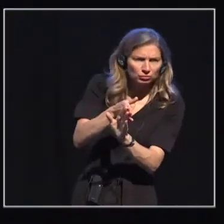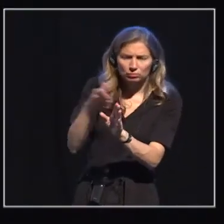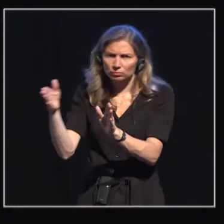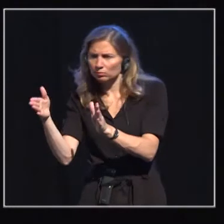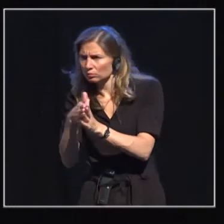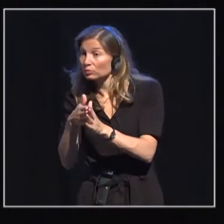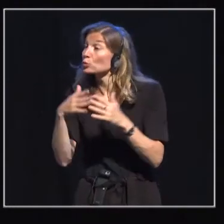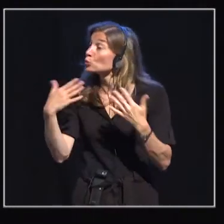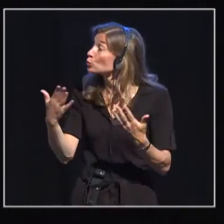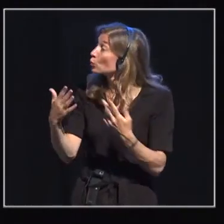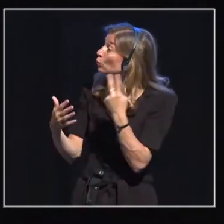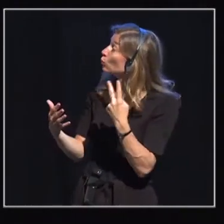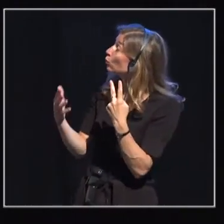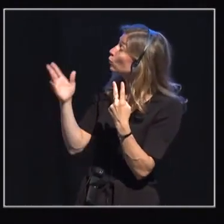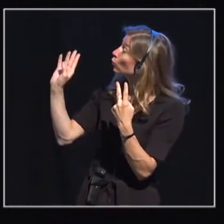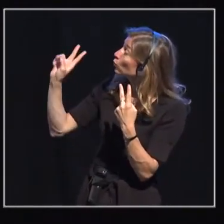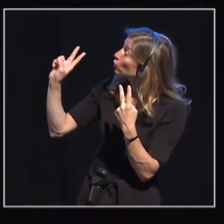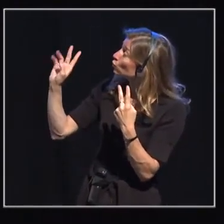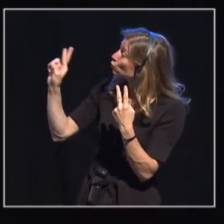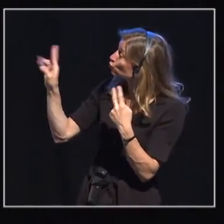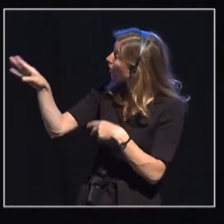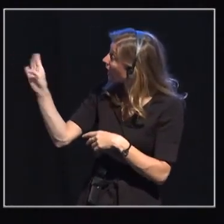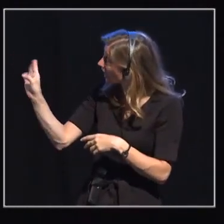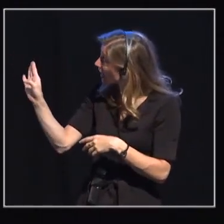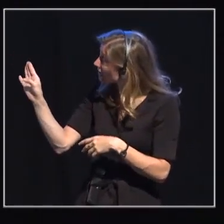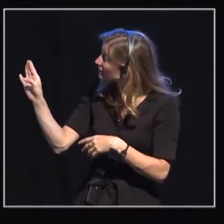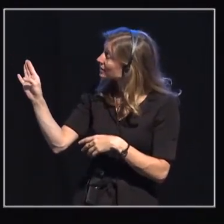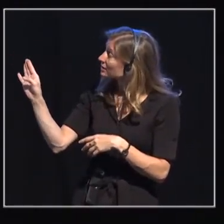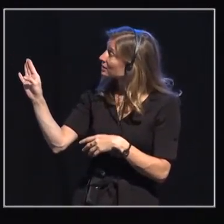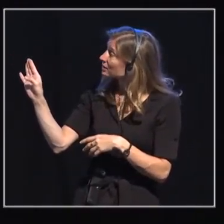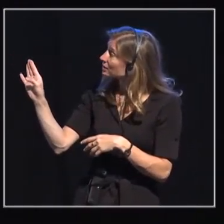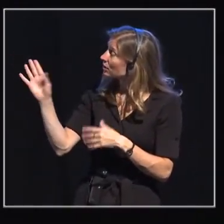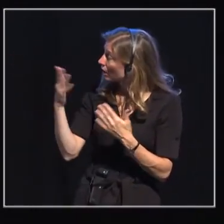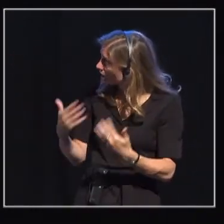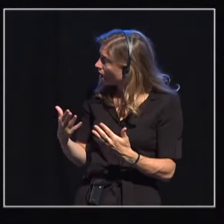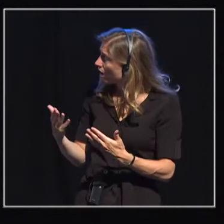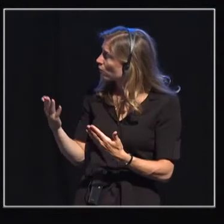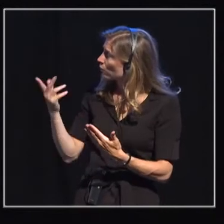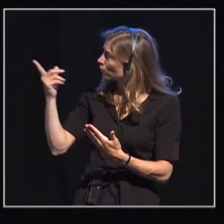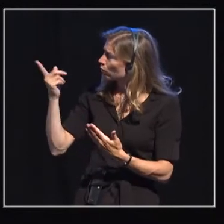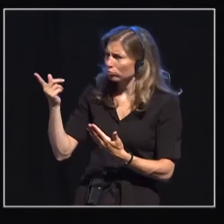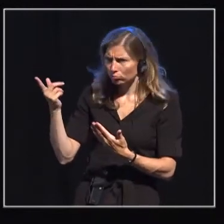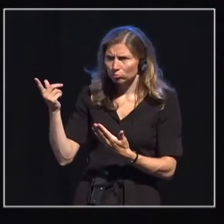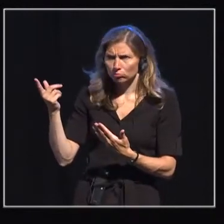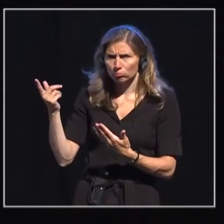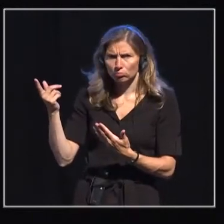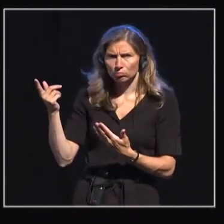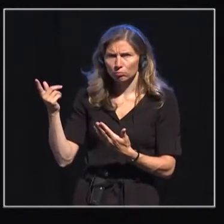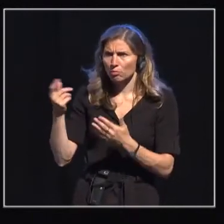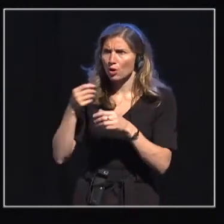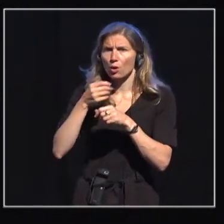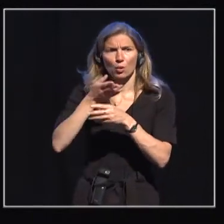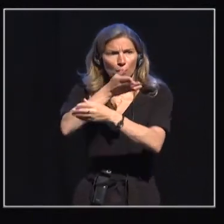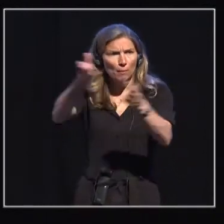sector, those 2 panelists on the right, now that you have this excellent opportunity to ask representatives of the